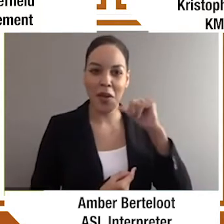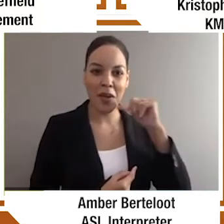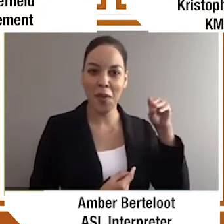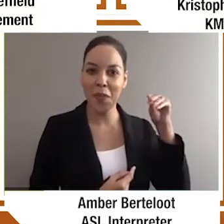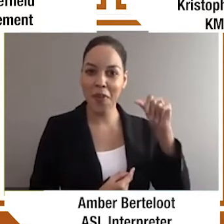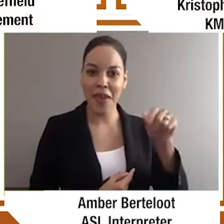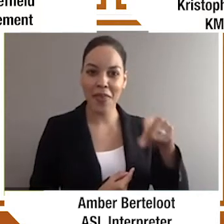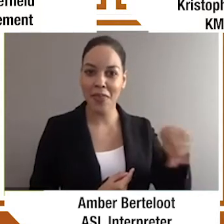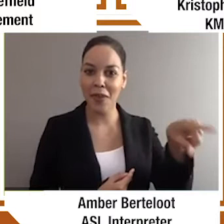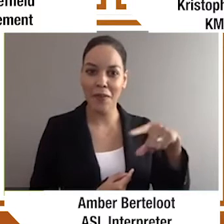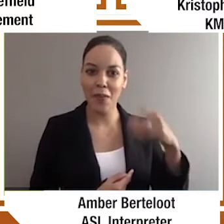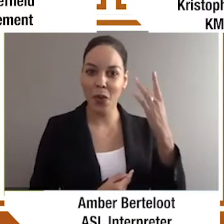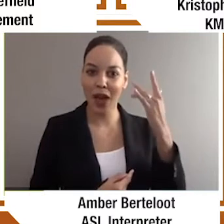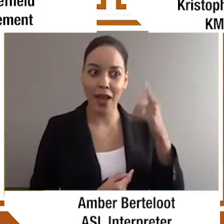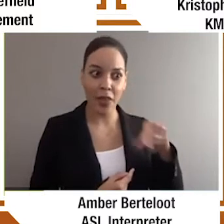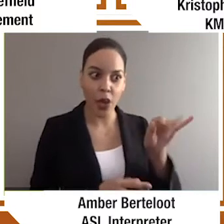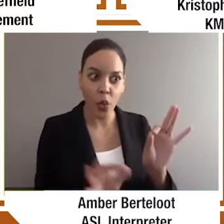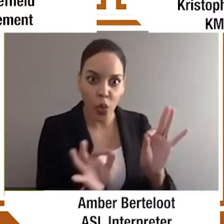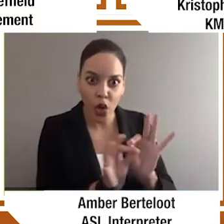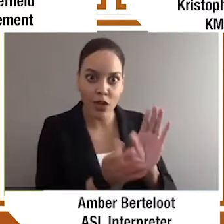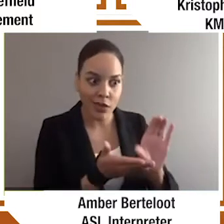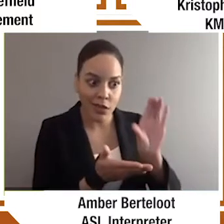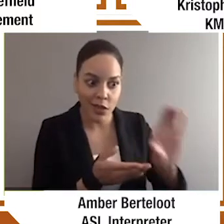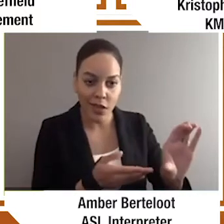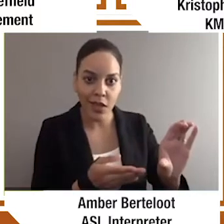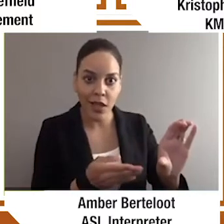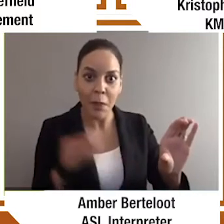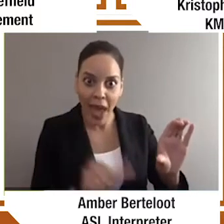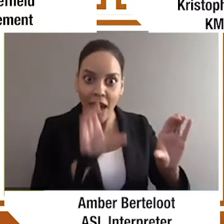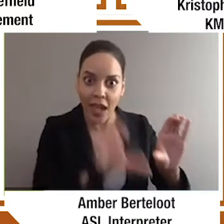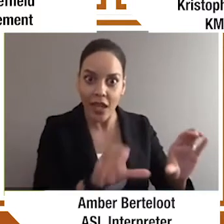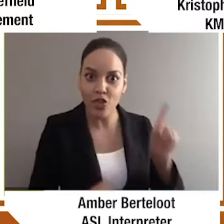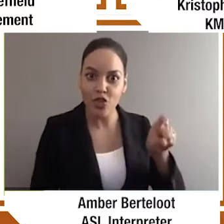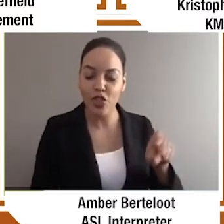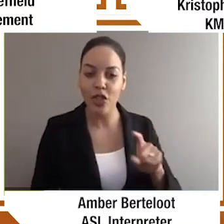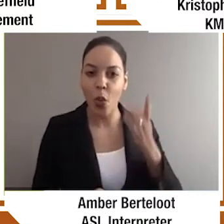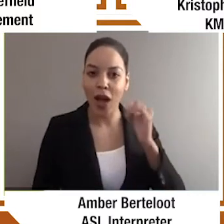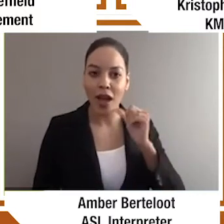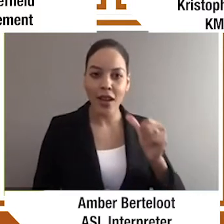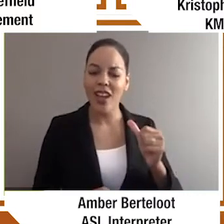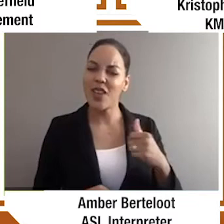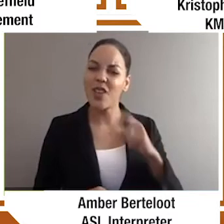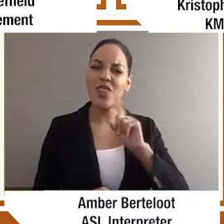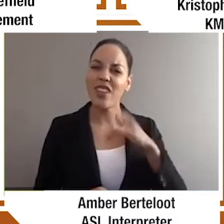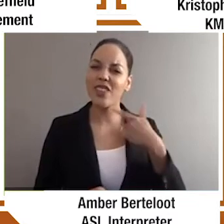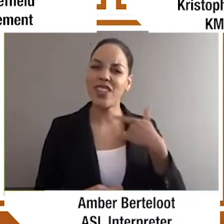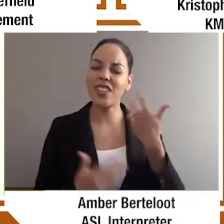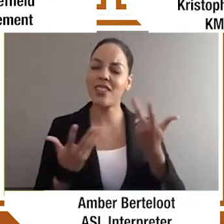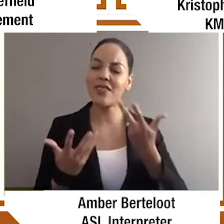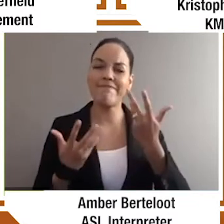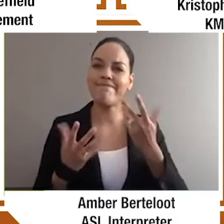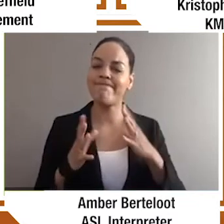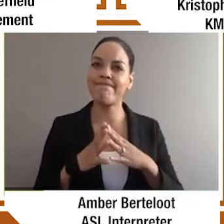aren't you paying them what they're worth? You know? And it really just boggles me that they're not doing